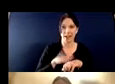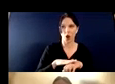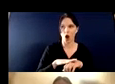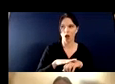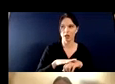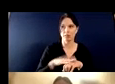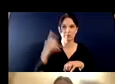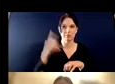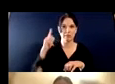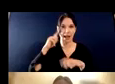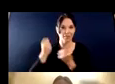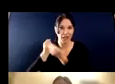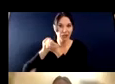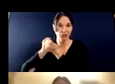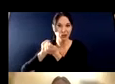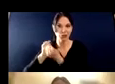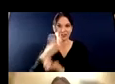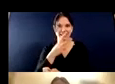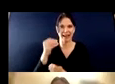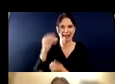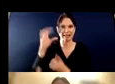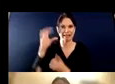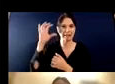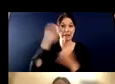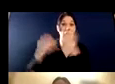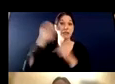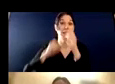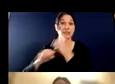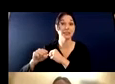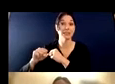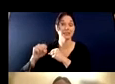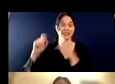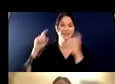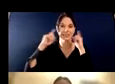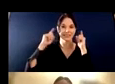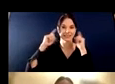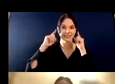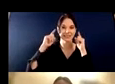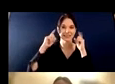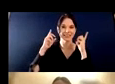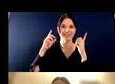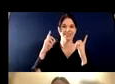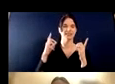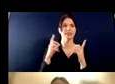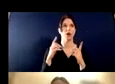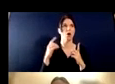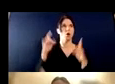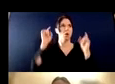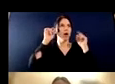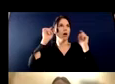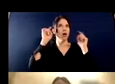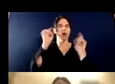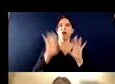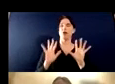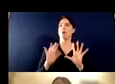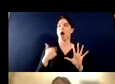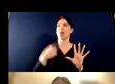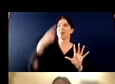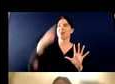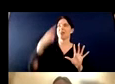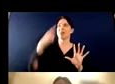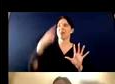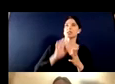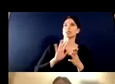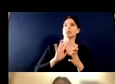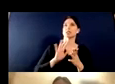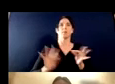amplification and the guessing of the amplification to correctly guess what you want to hear and what you want to not hear and